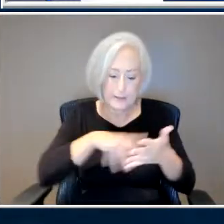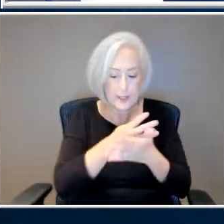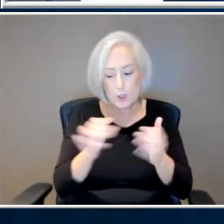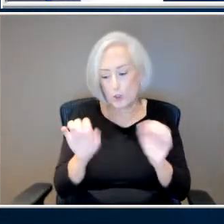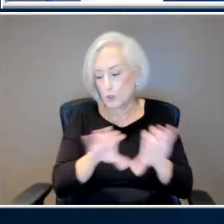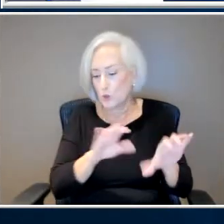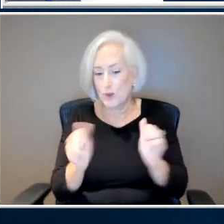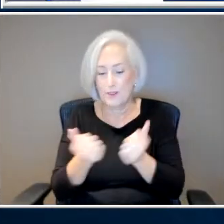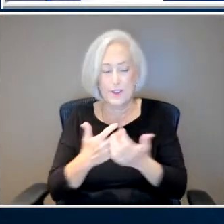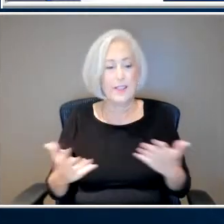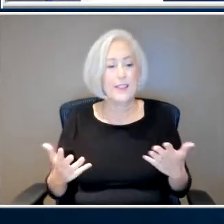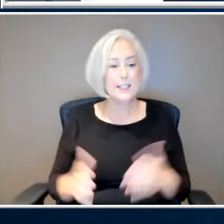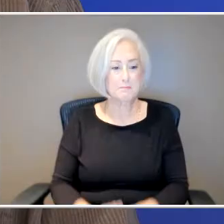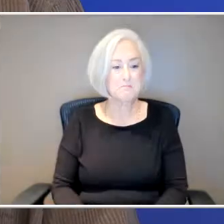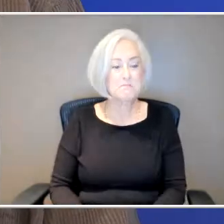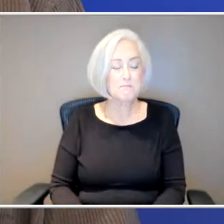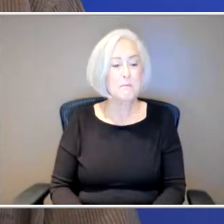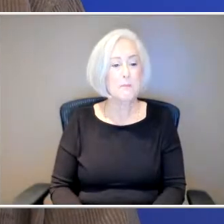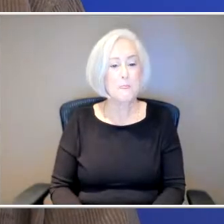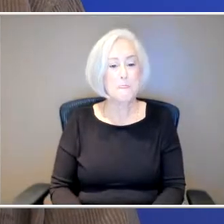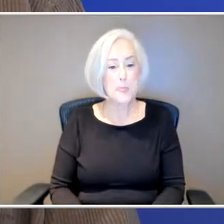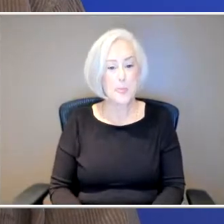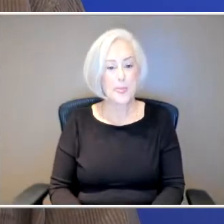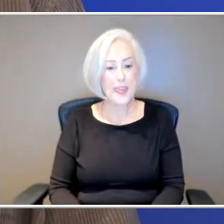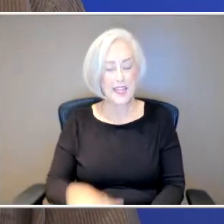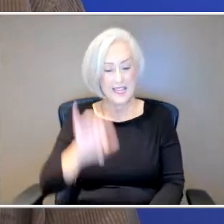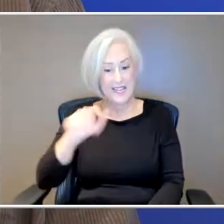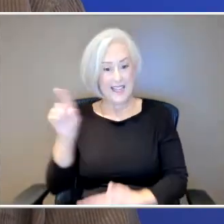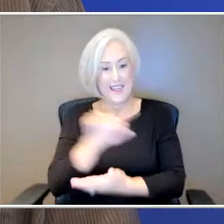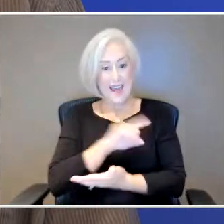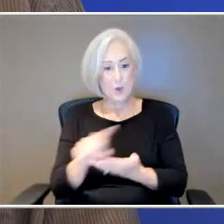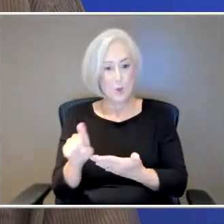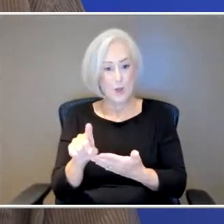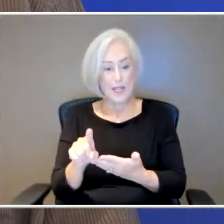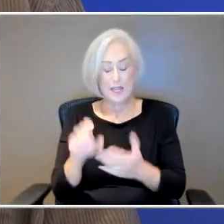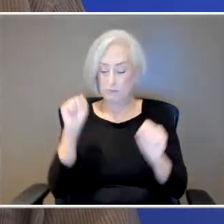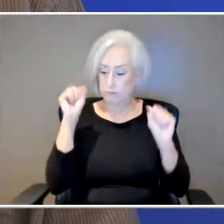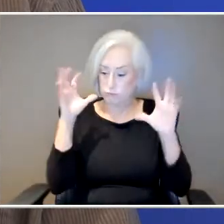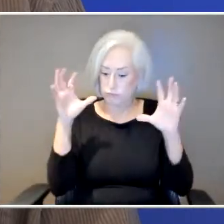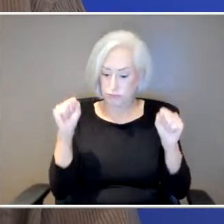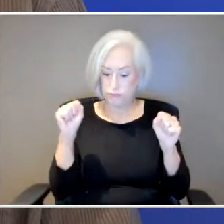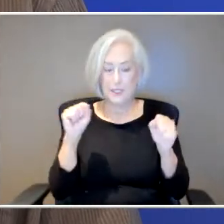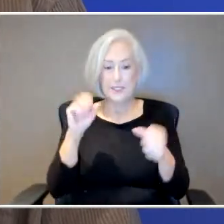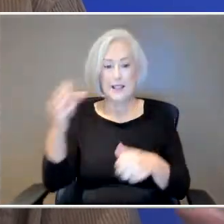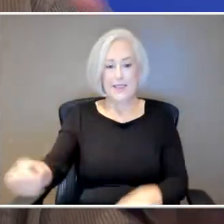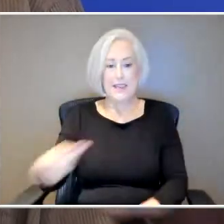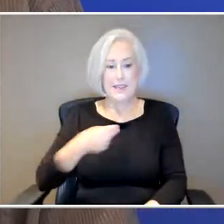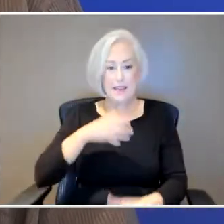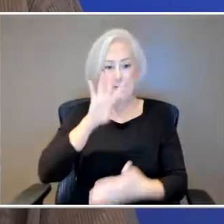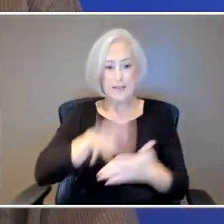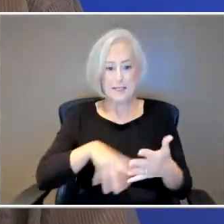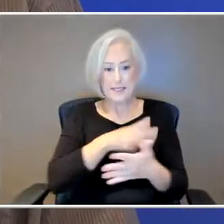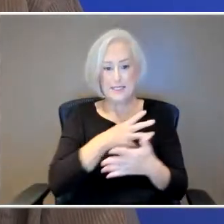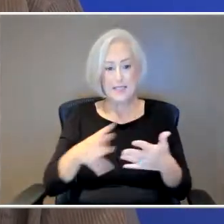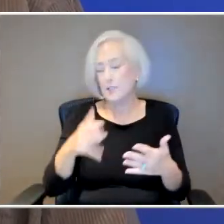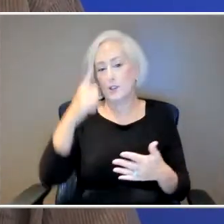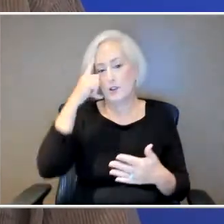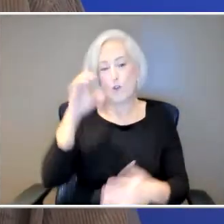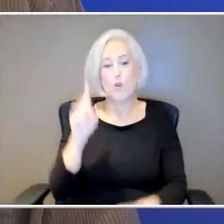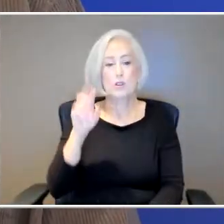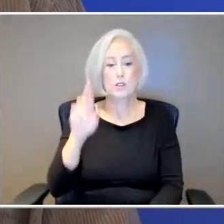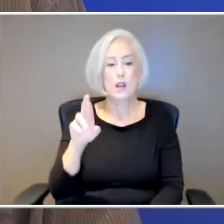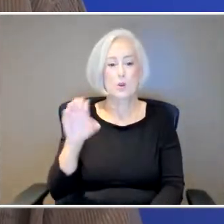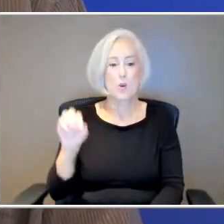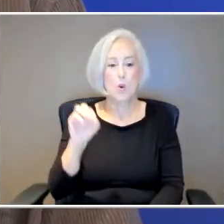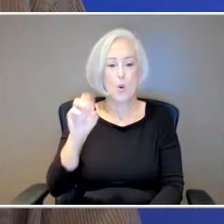had, within that week, it's incredible. The schedule for Dr. O'Day, the